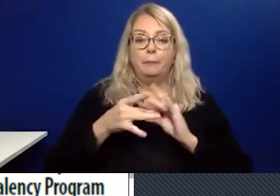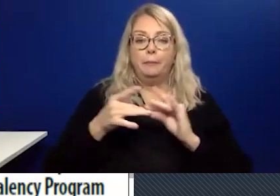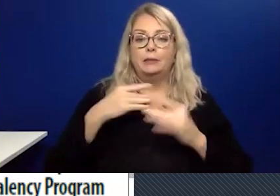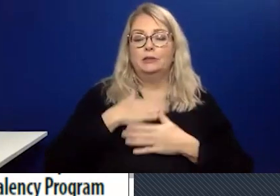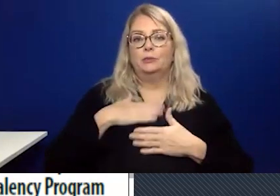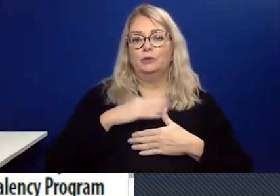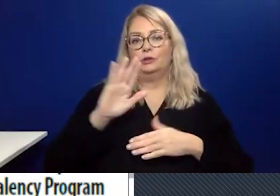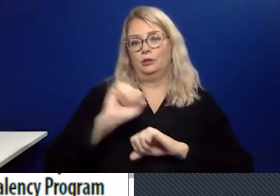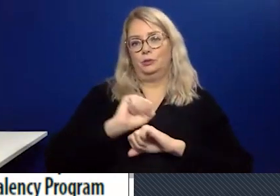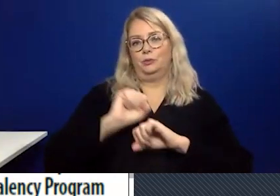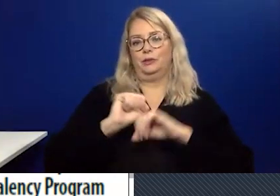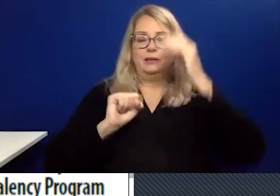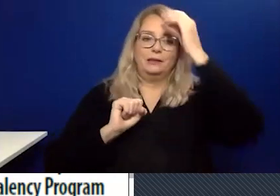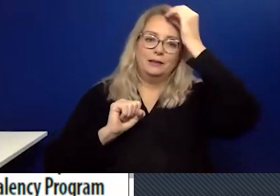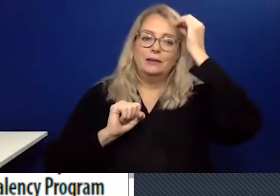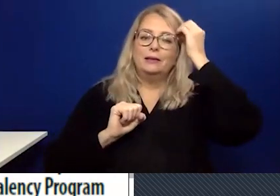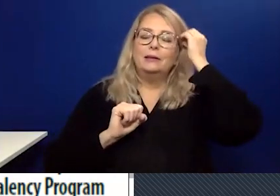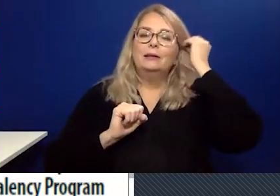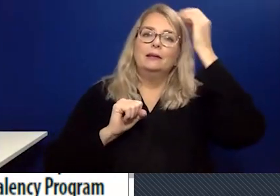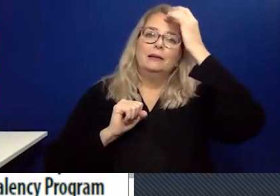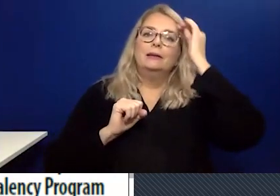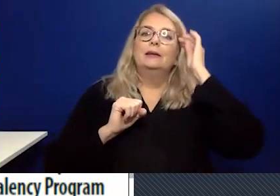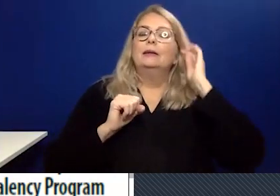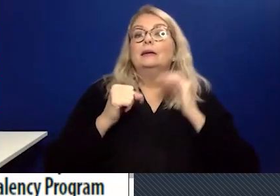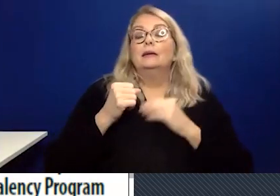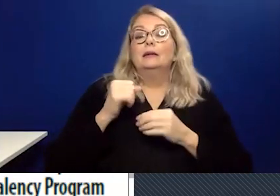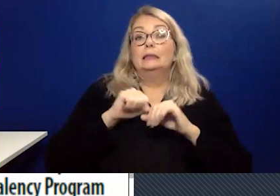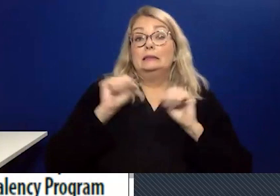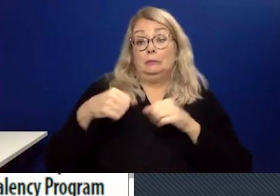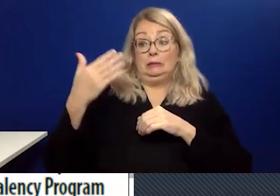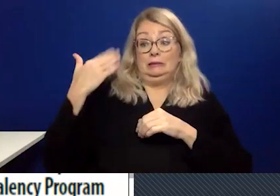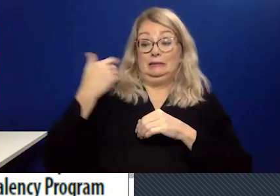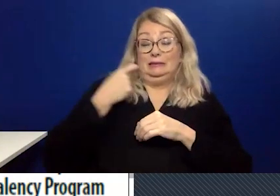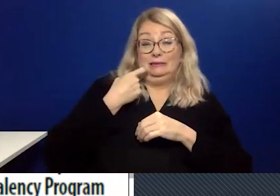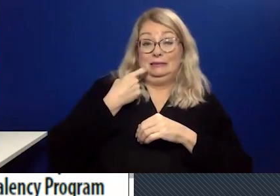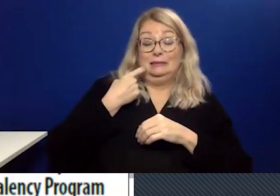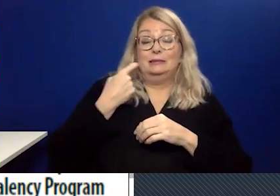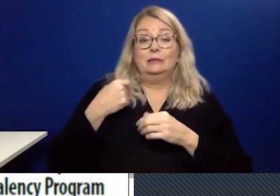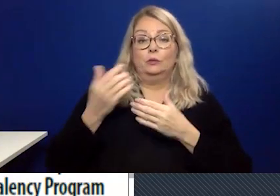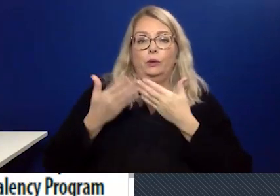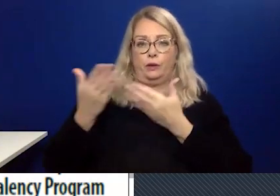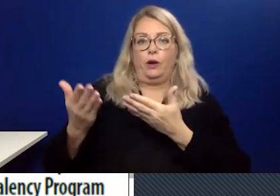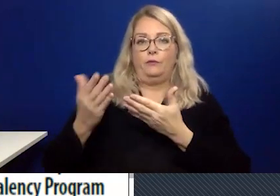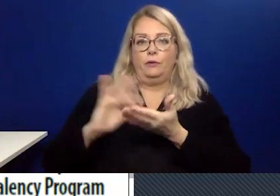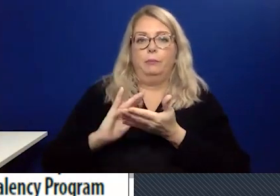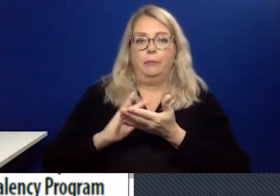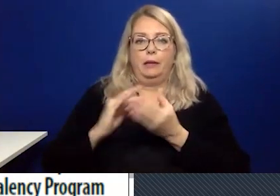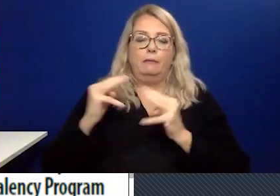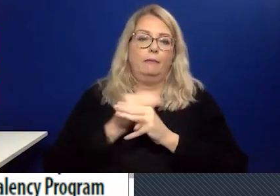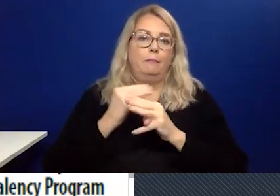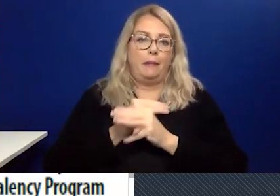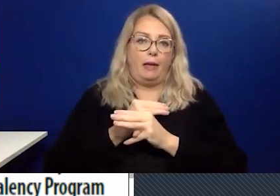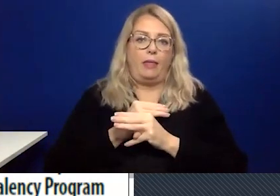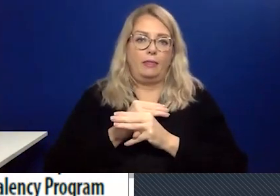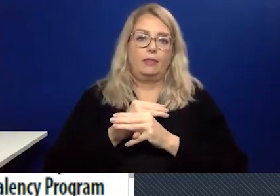And so a side note is last semester, we offered medical math at Fresno Adult School as a